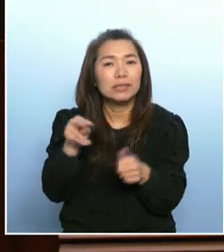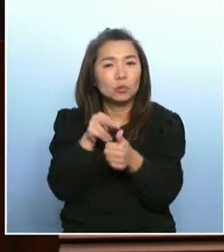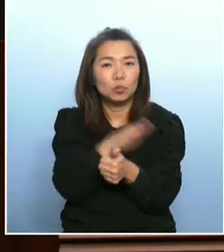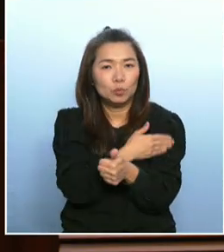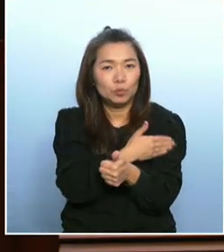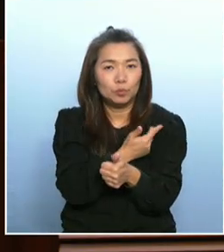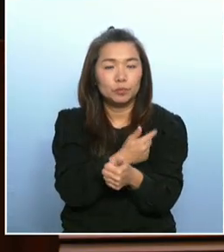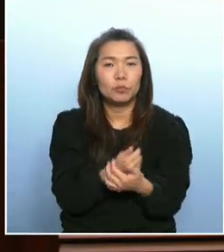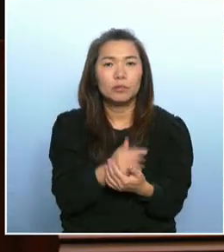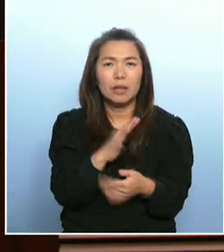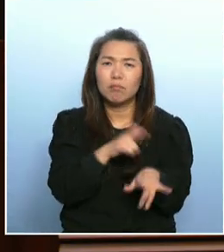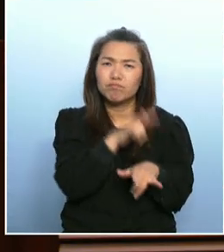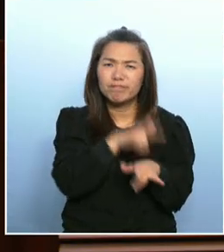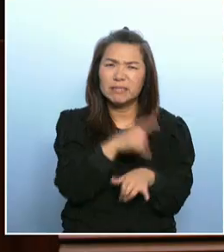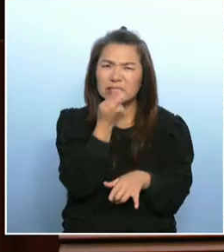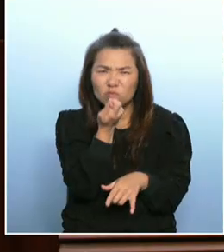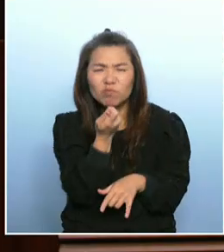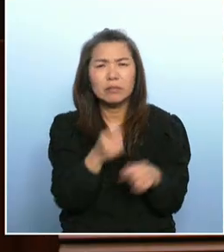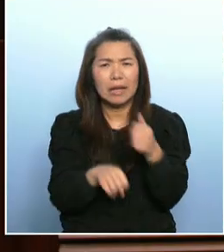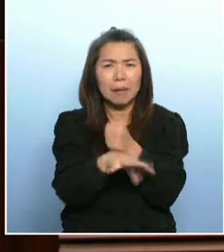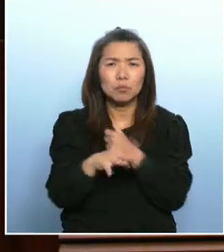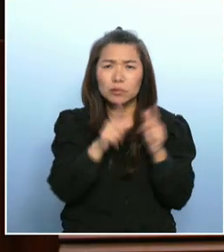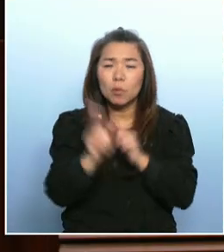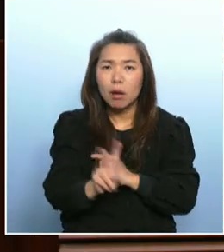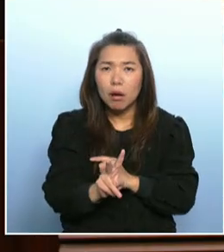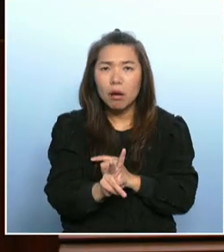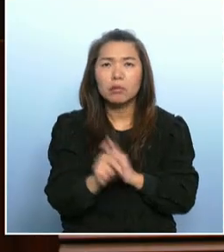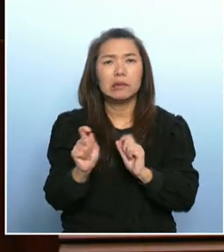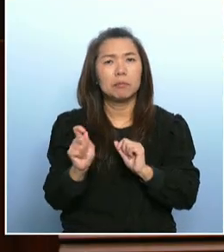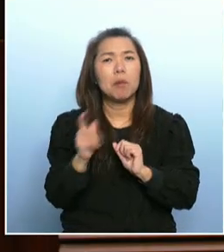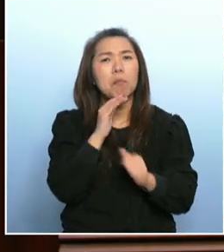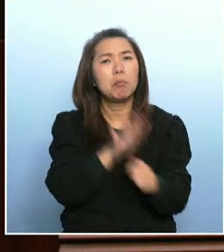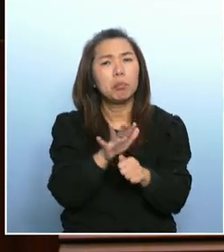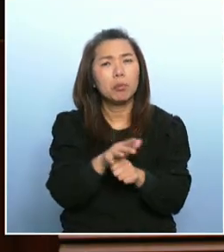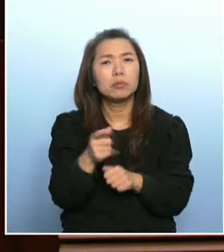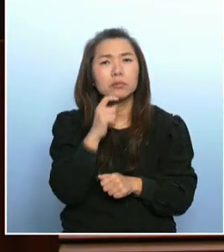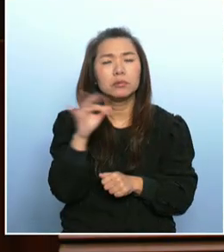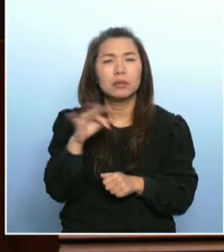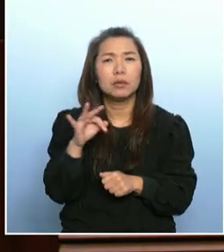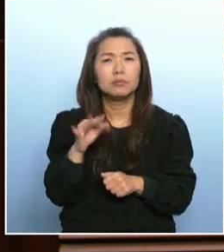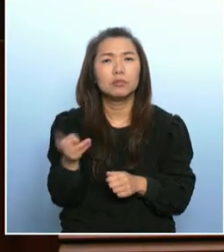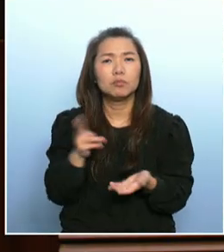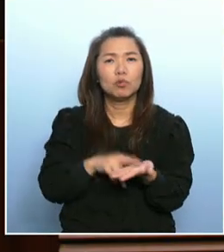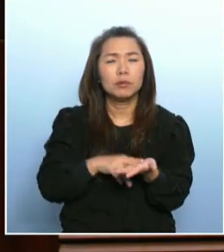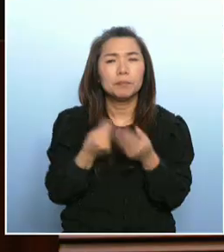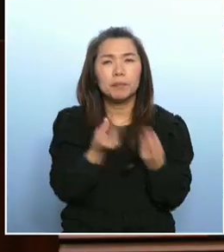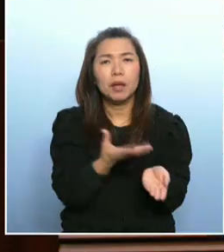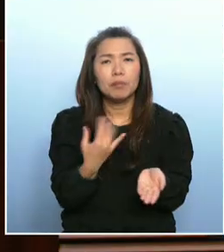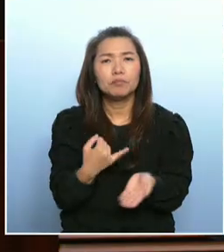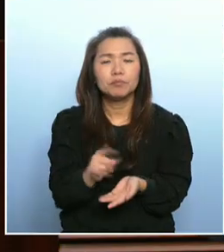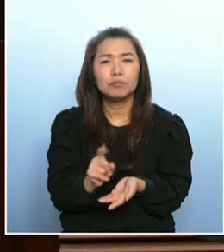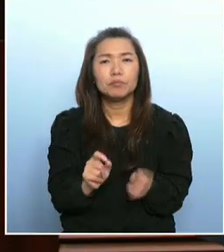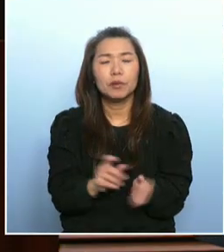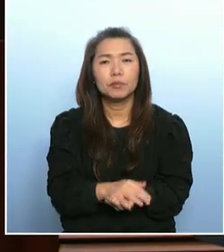So for carers who have better means, they are entitled to the $3,000, but those